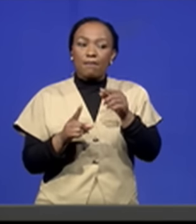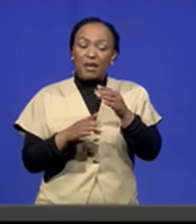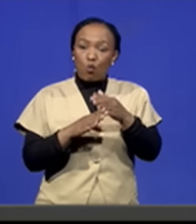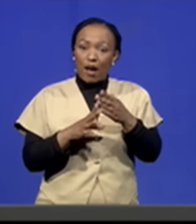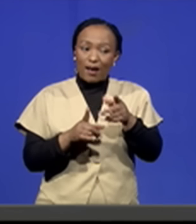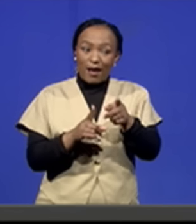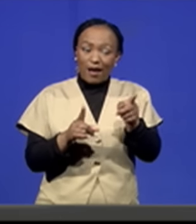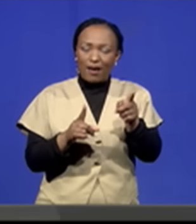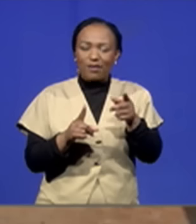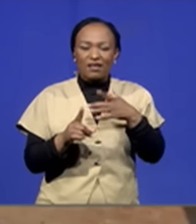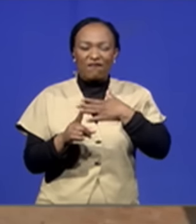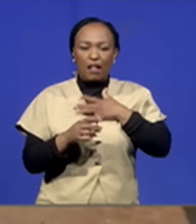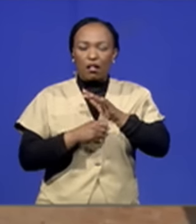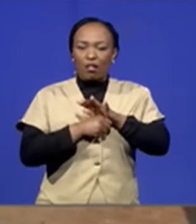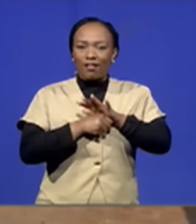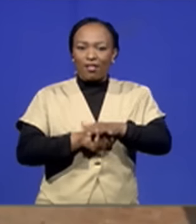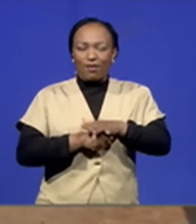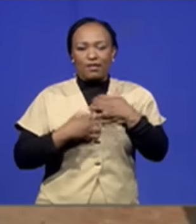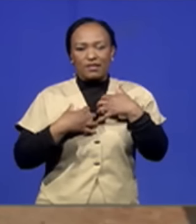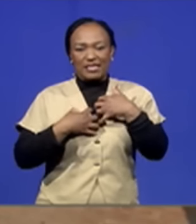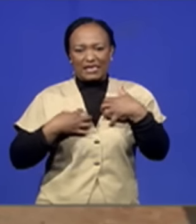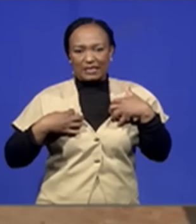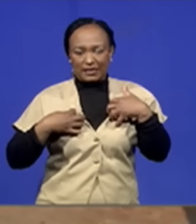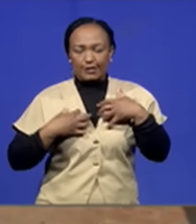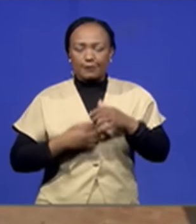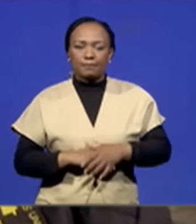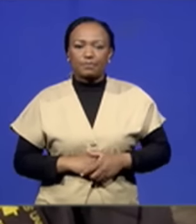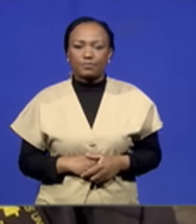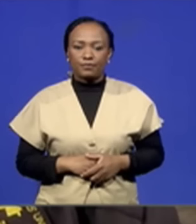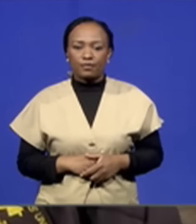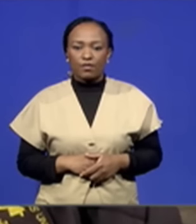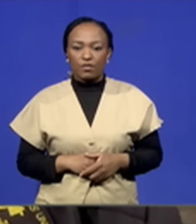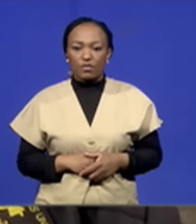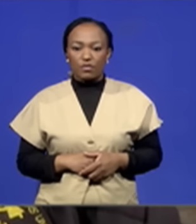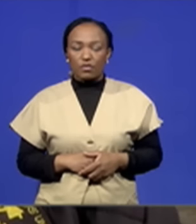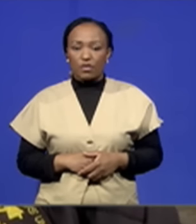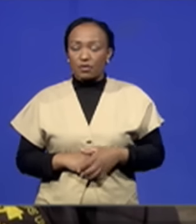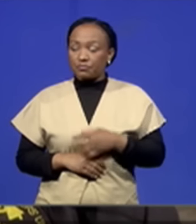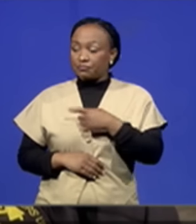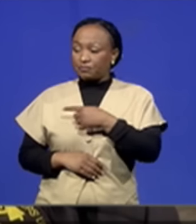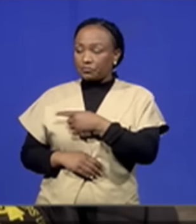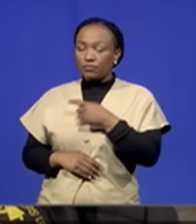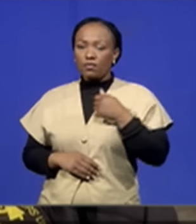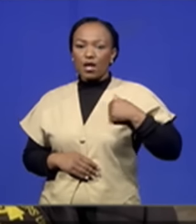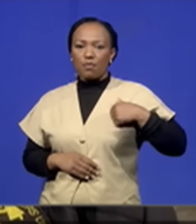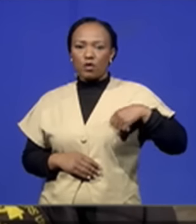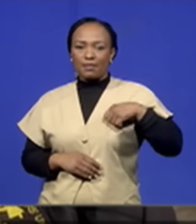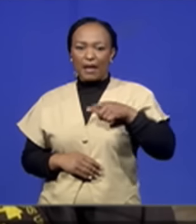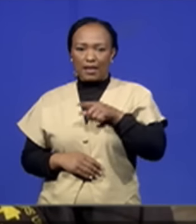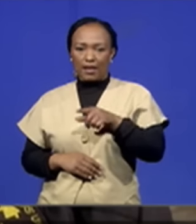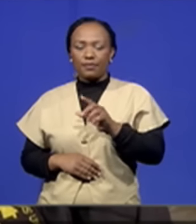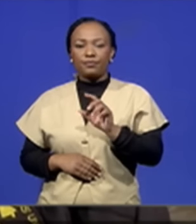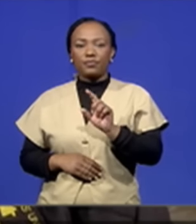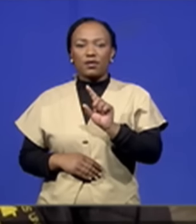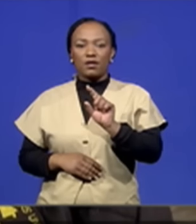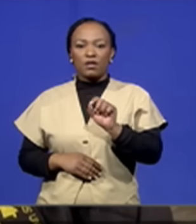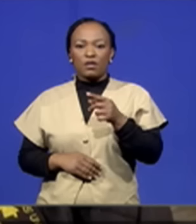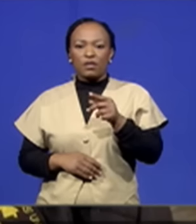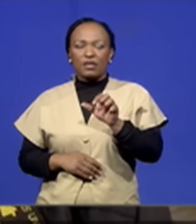bona ba le mo kgatelelong. In Thembelihle, where we are today, 1 month ago the bank account